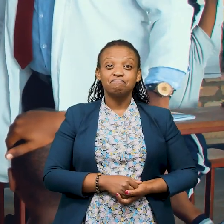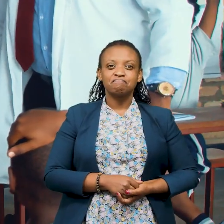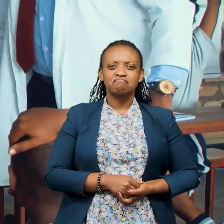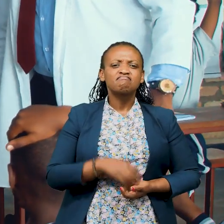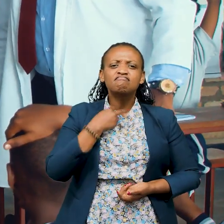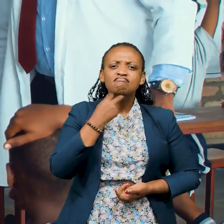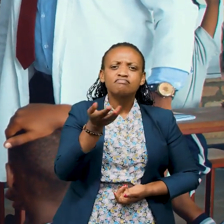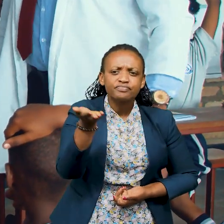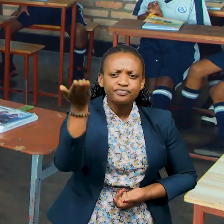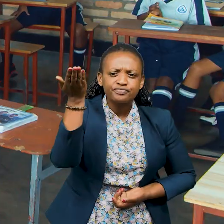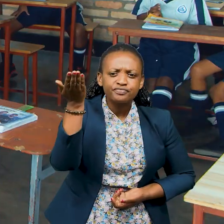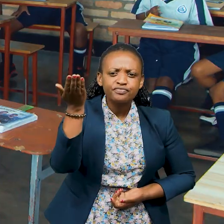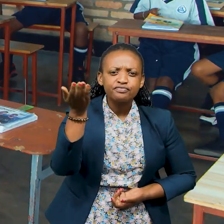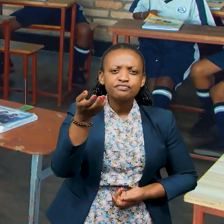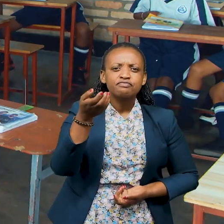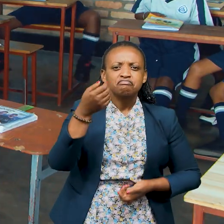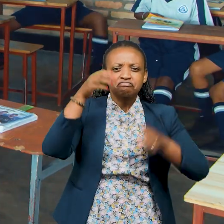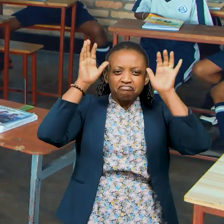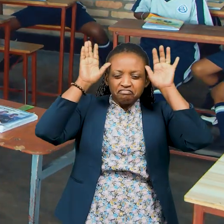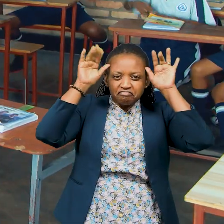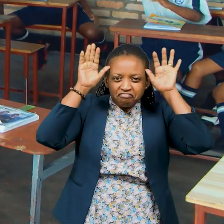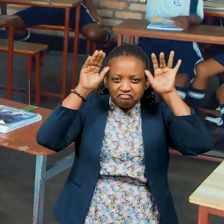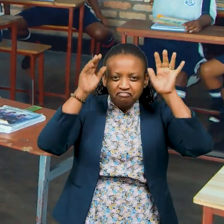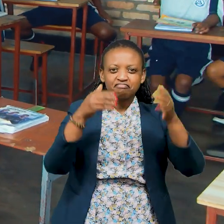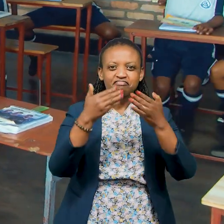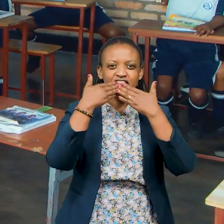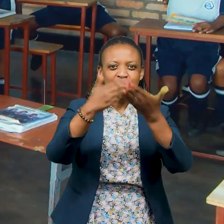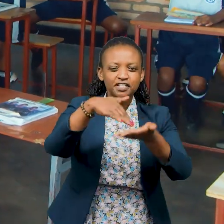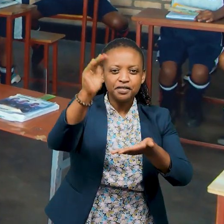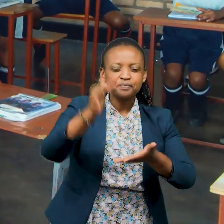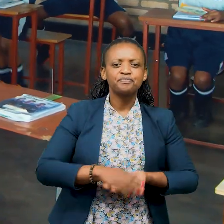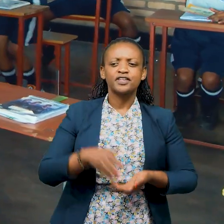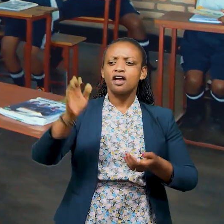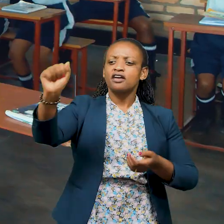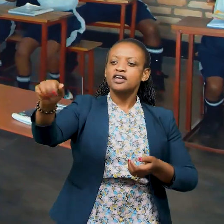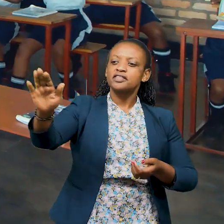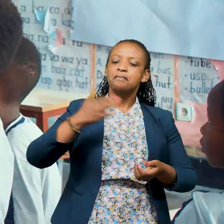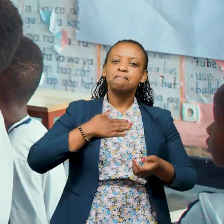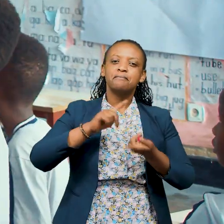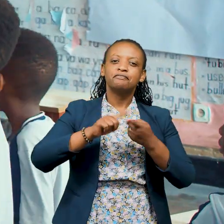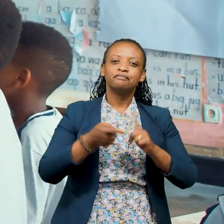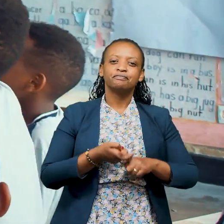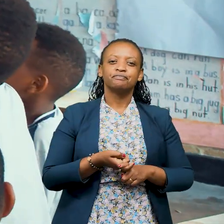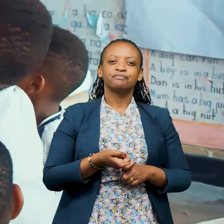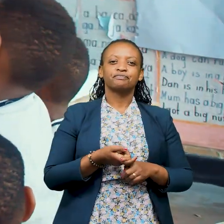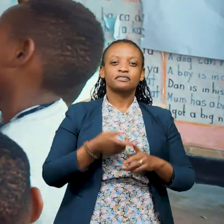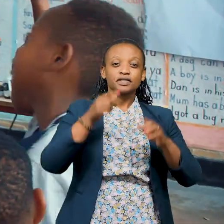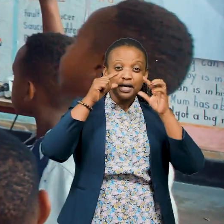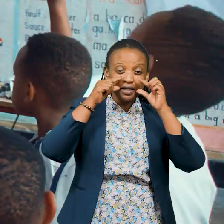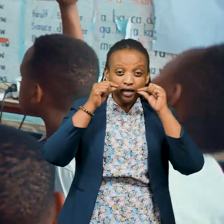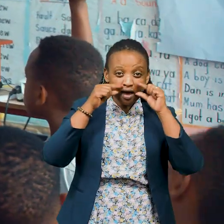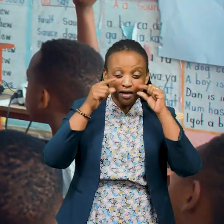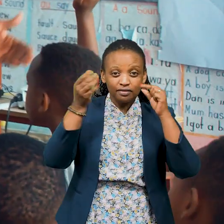Speak louder. A dog, thank you so much. Yes, my friend. A cat, thank you